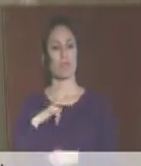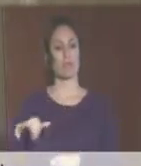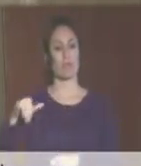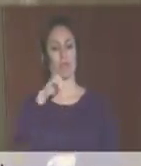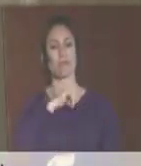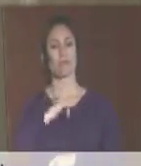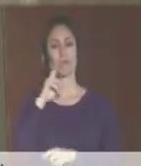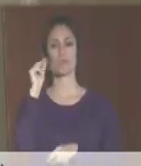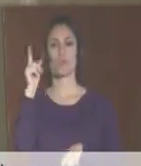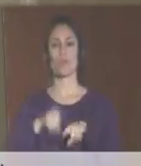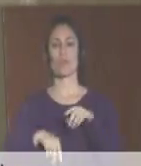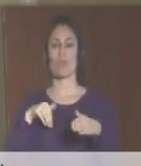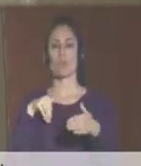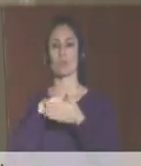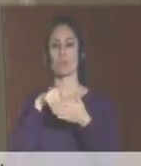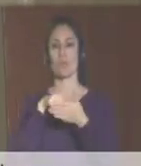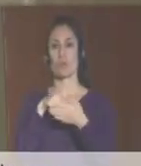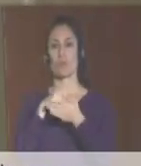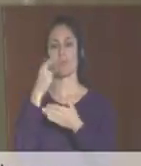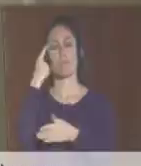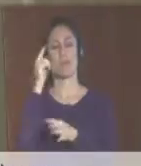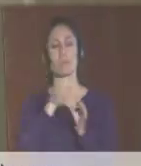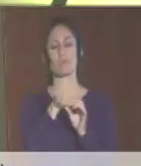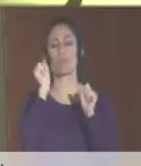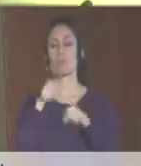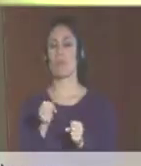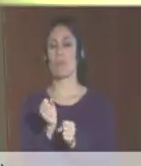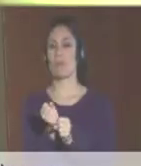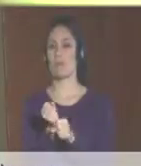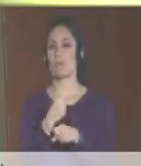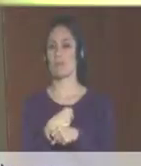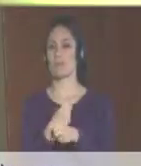to the benefit of the population. Thank you. Paul?